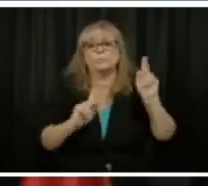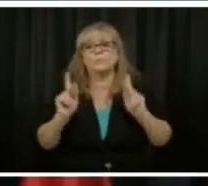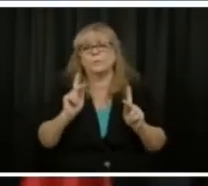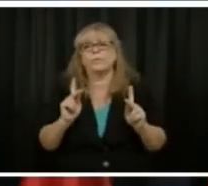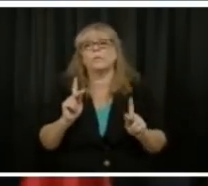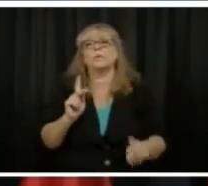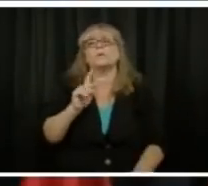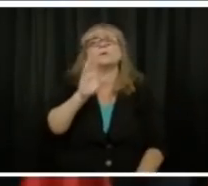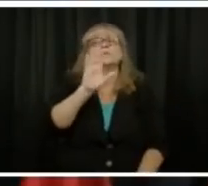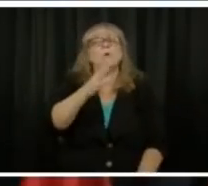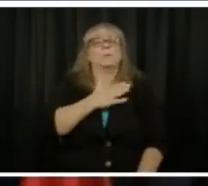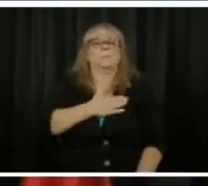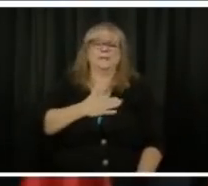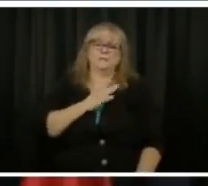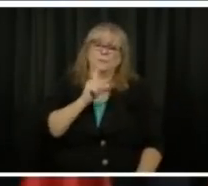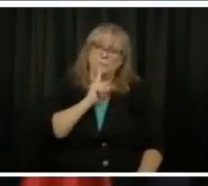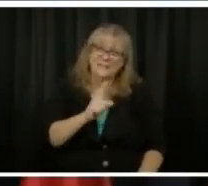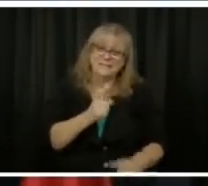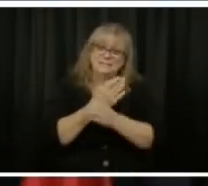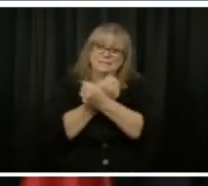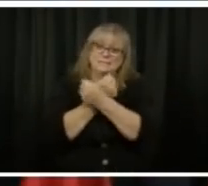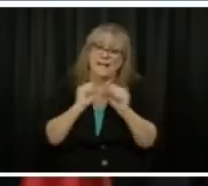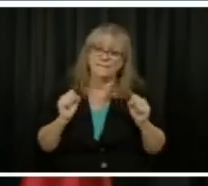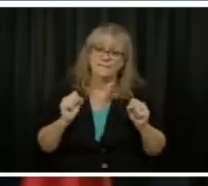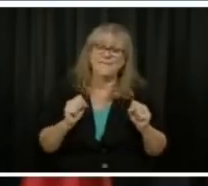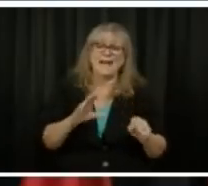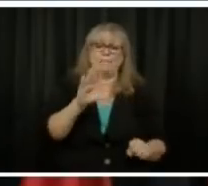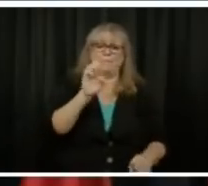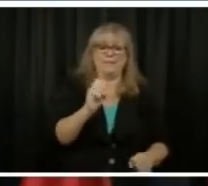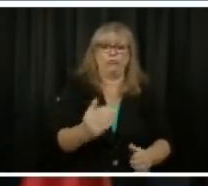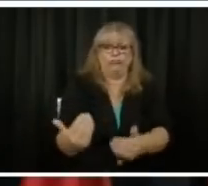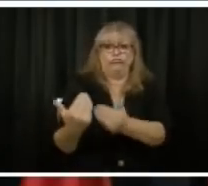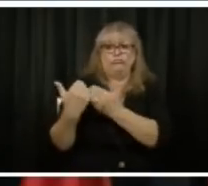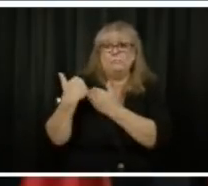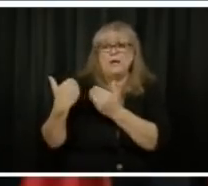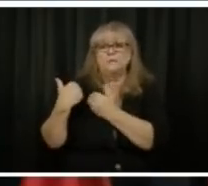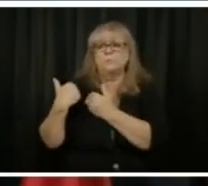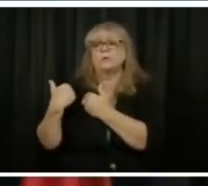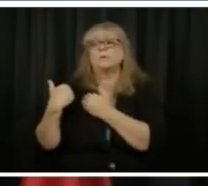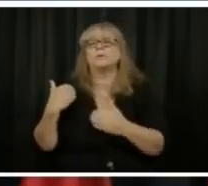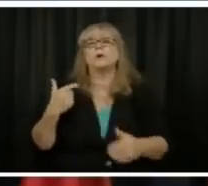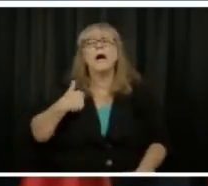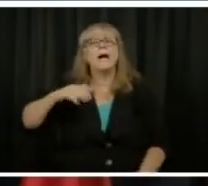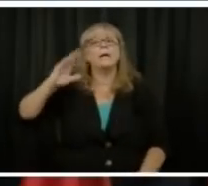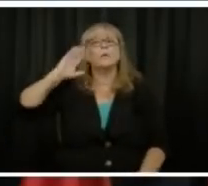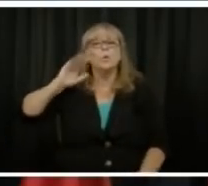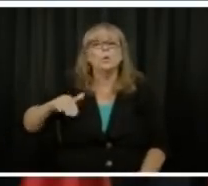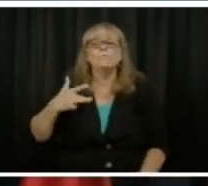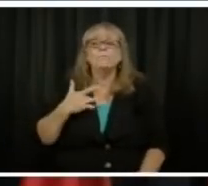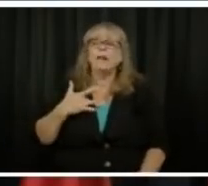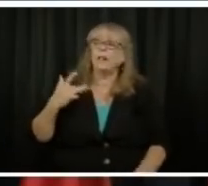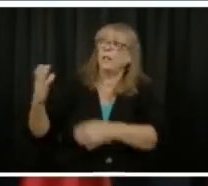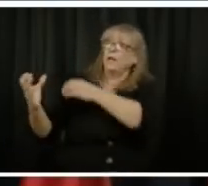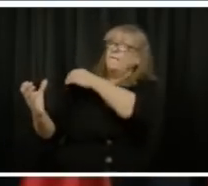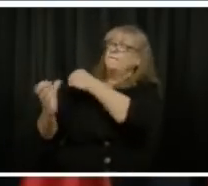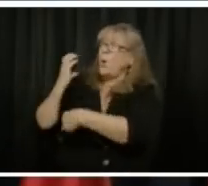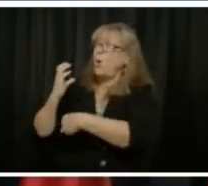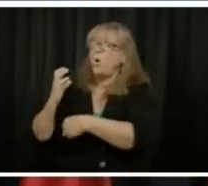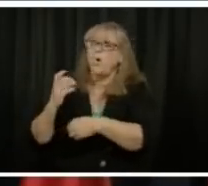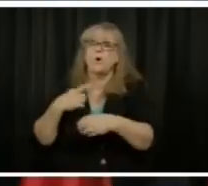No one wants to have to be mature beyond their age, but that's what the times call upon. And I know that the young people